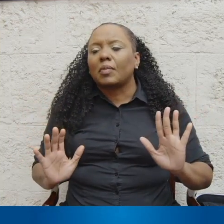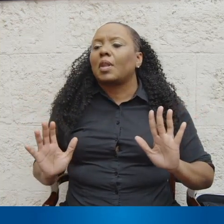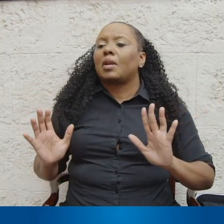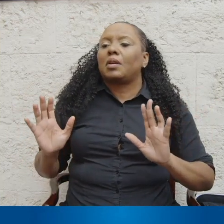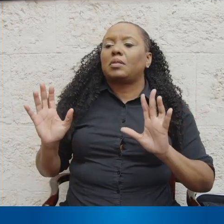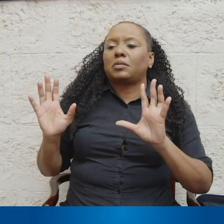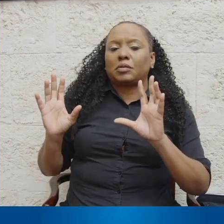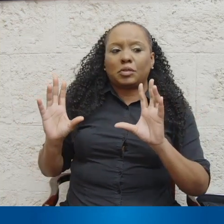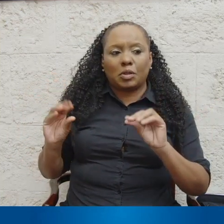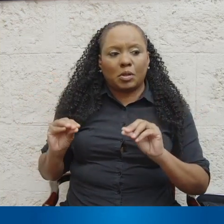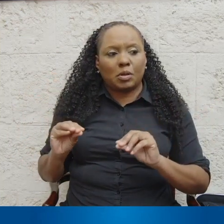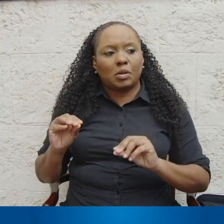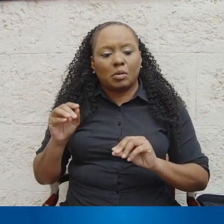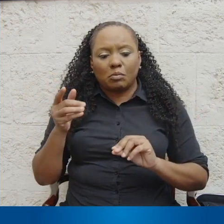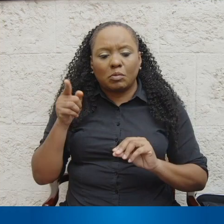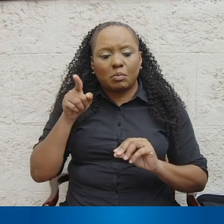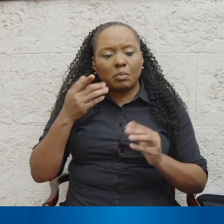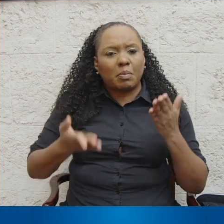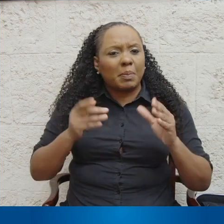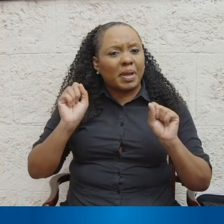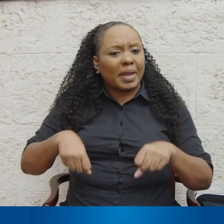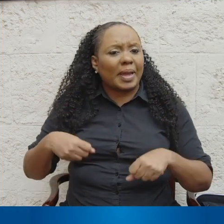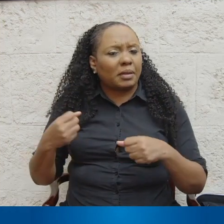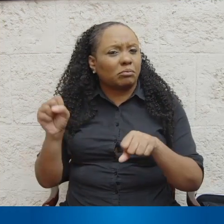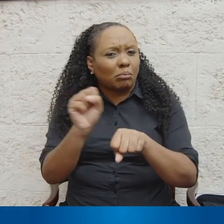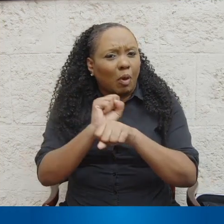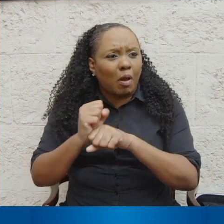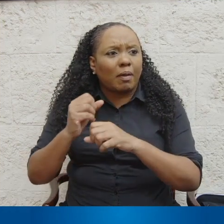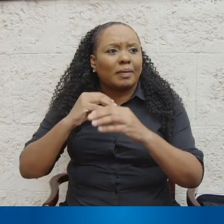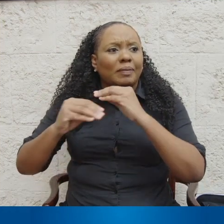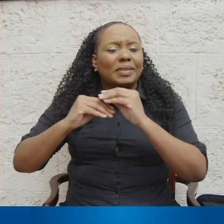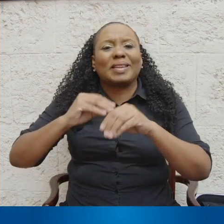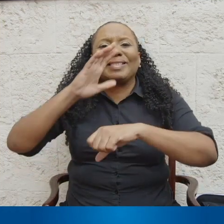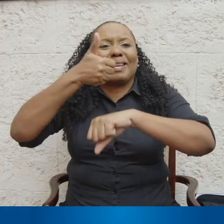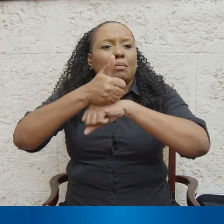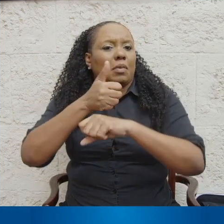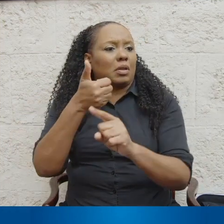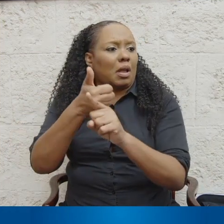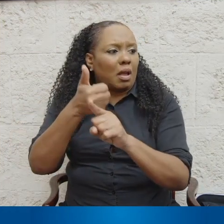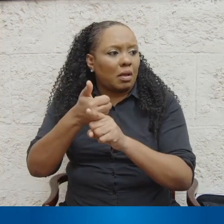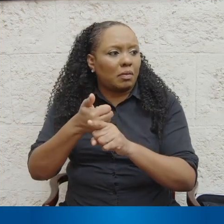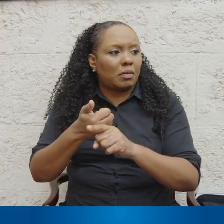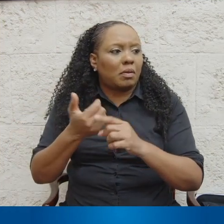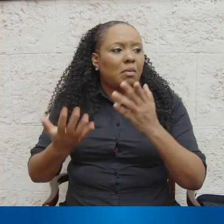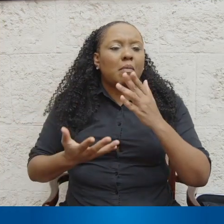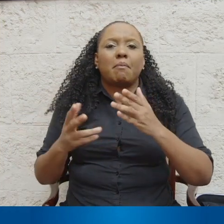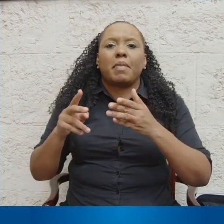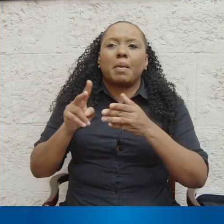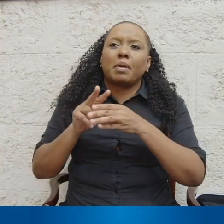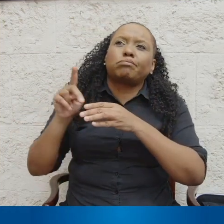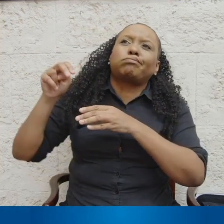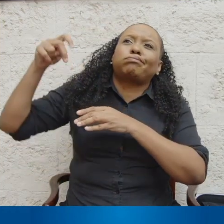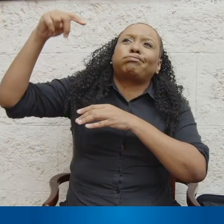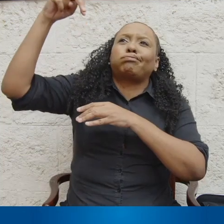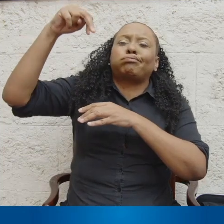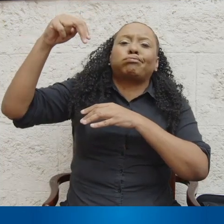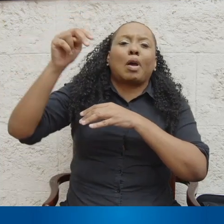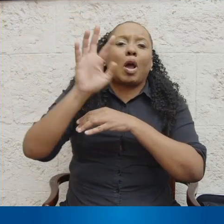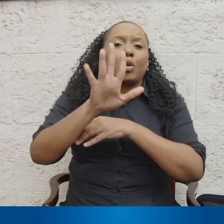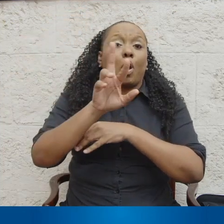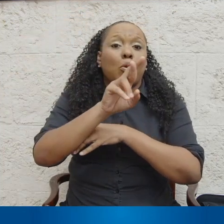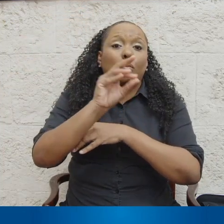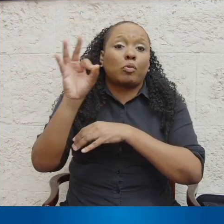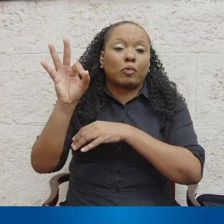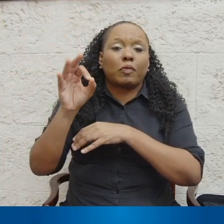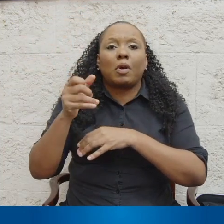the rafter comes out, out onto the outside. It actually can be done on the outside, so you don't have to go into a ceiling and things like that. That's the first part. And so we actually